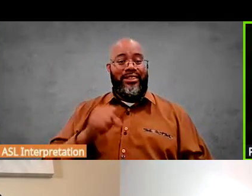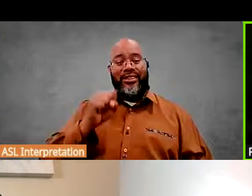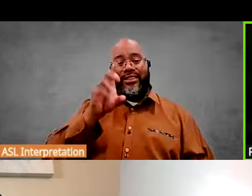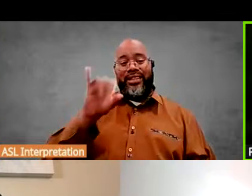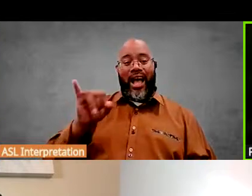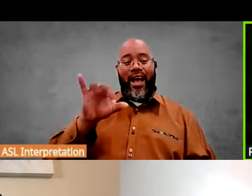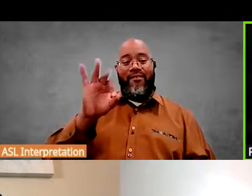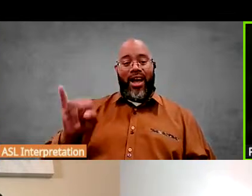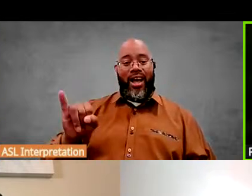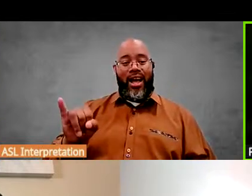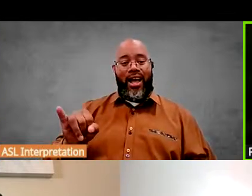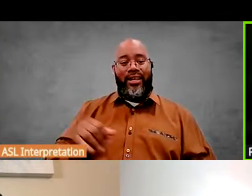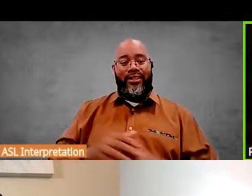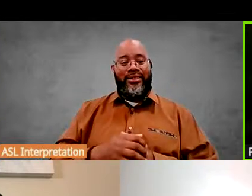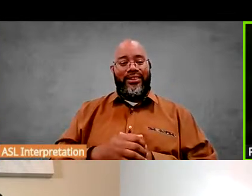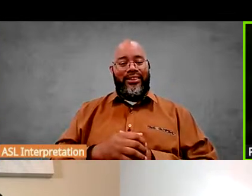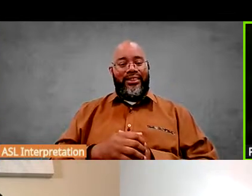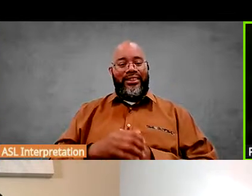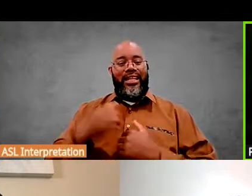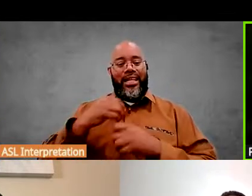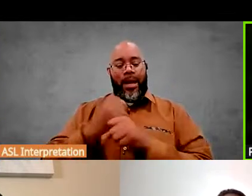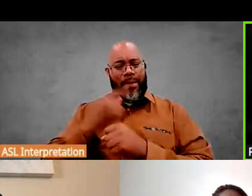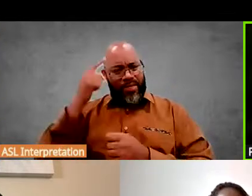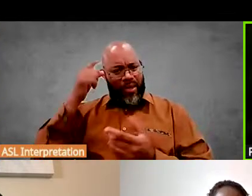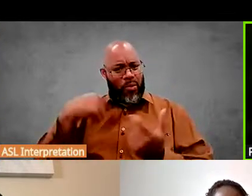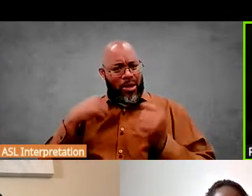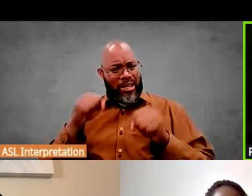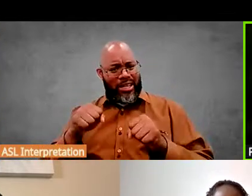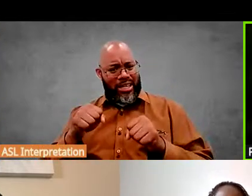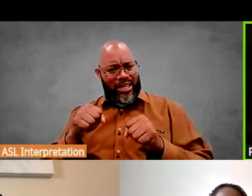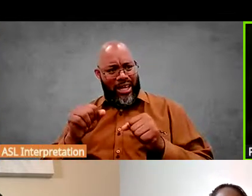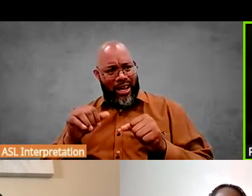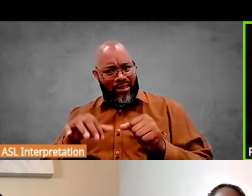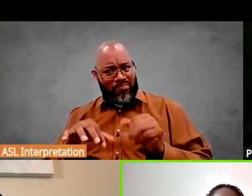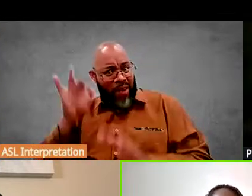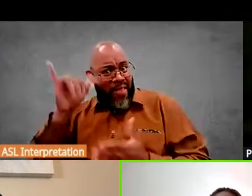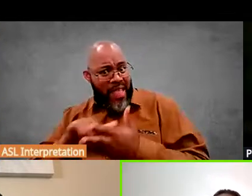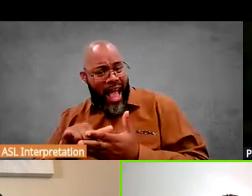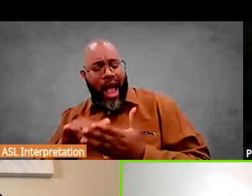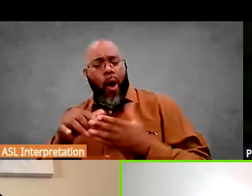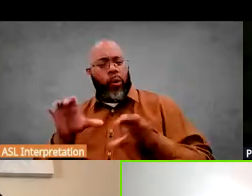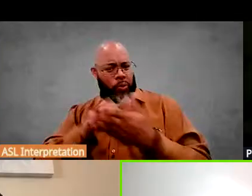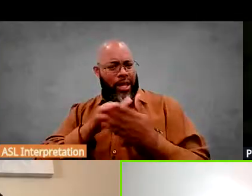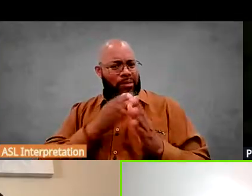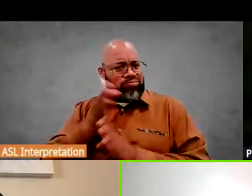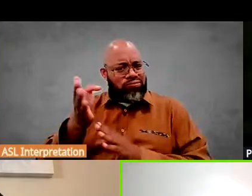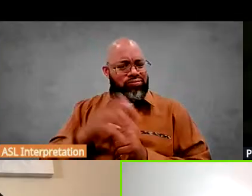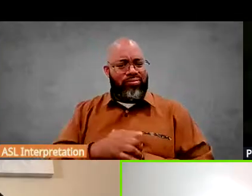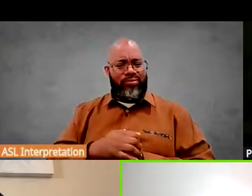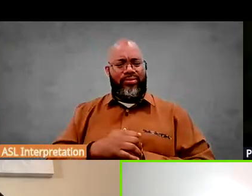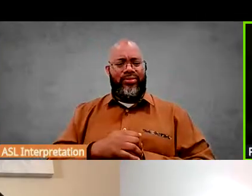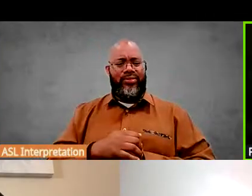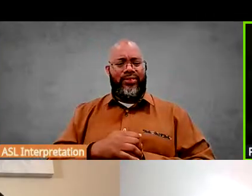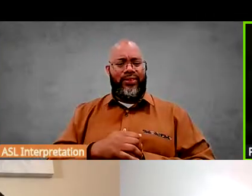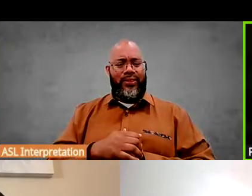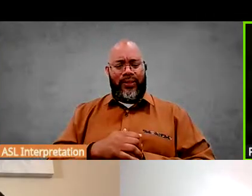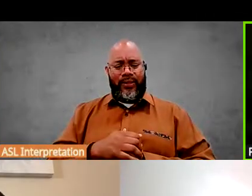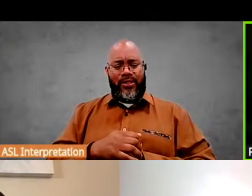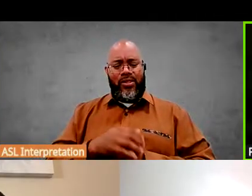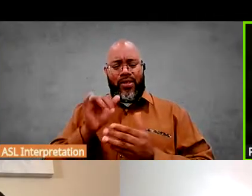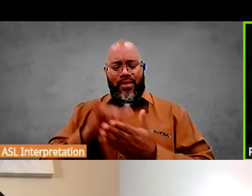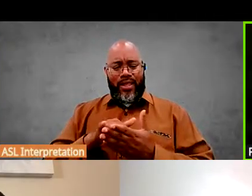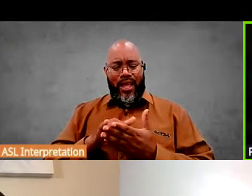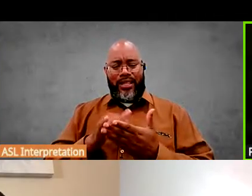was the main thing that got me to think, oh, we could invent that. Okay, let's do that. Yeah, So exactly. sci-fi has saved my life,